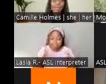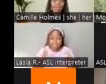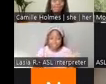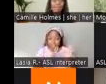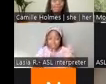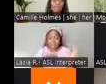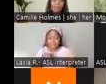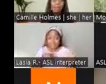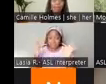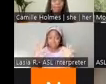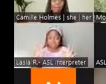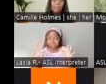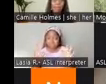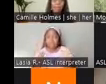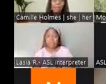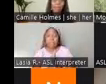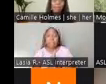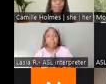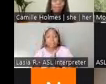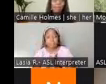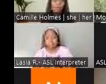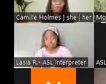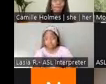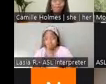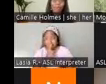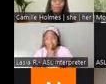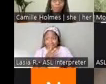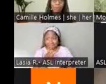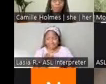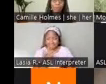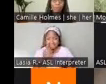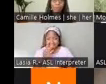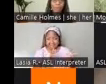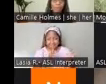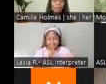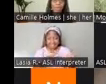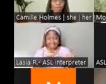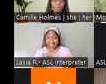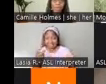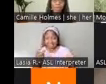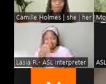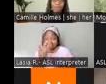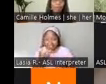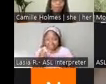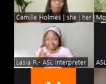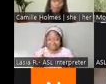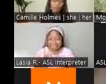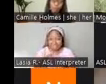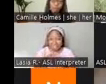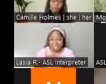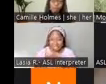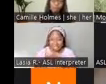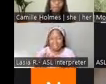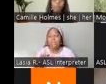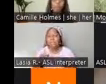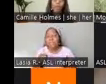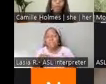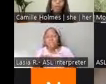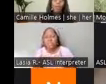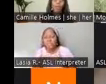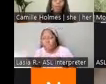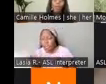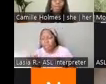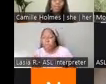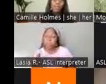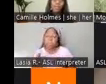raise hand a few things that you took away from your conversation. You could talk about what you talked about